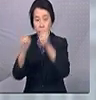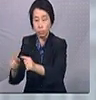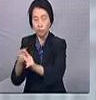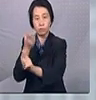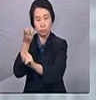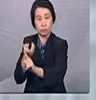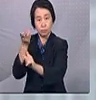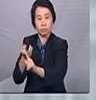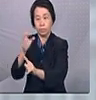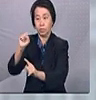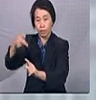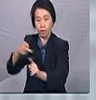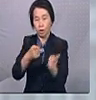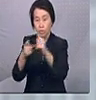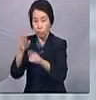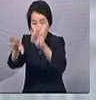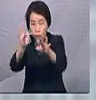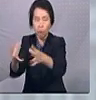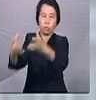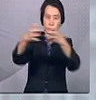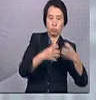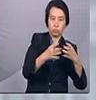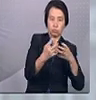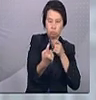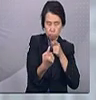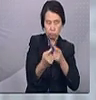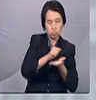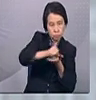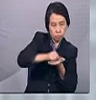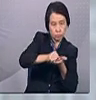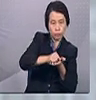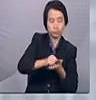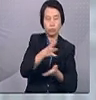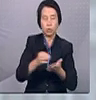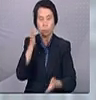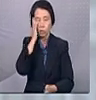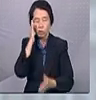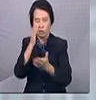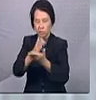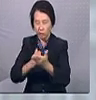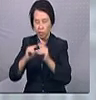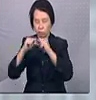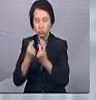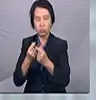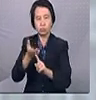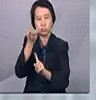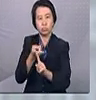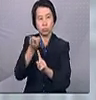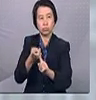Perhimpunan in Sri Petaling. Nonetheless, we also realize that there are some of the public group that's out